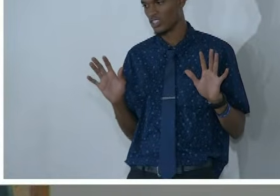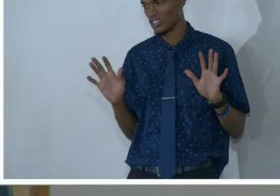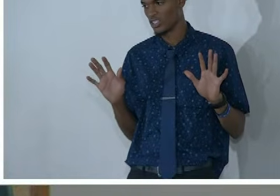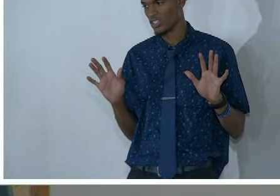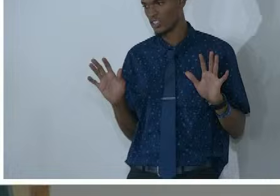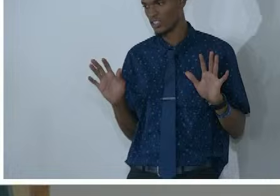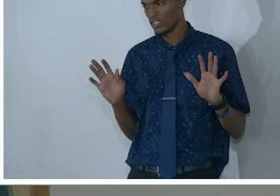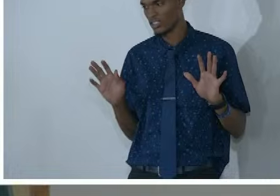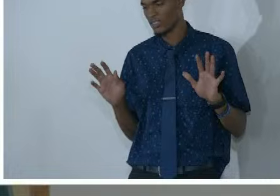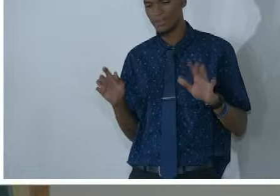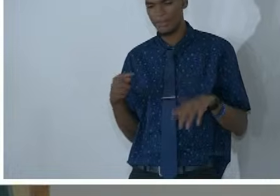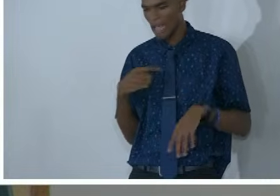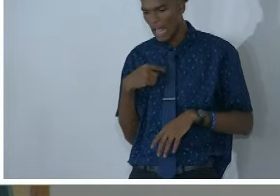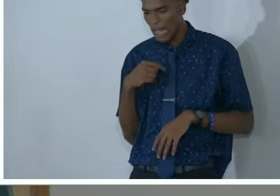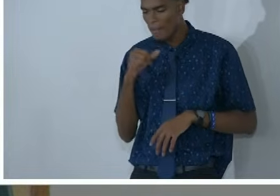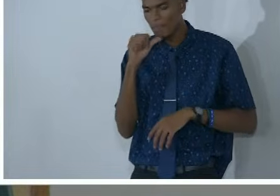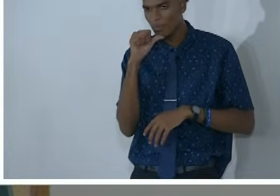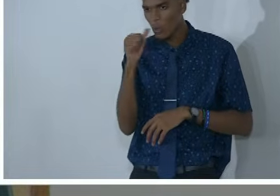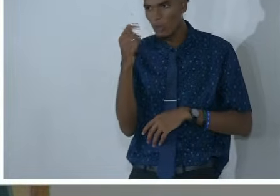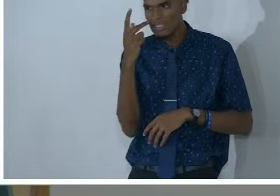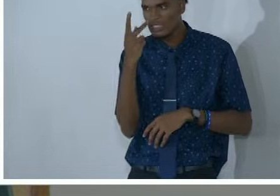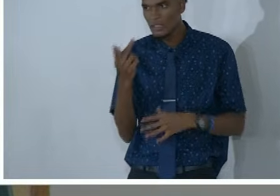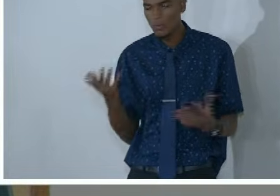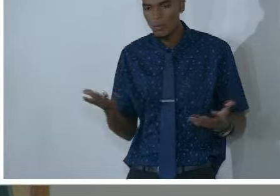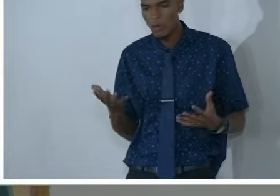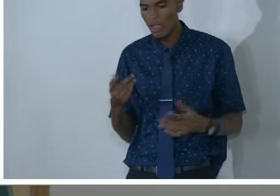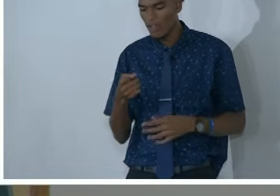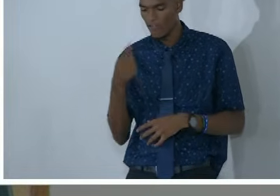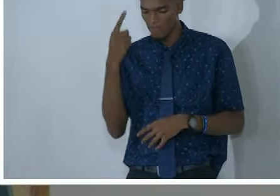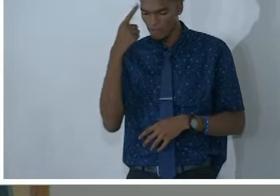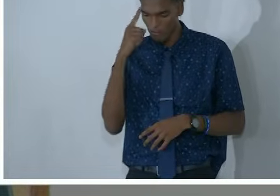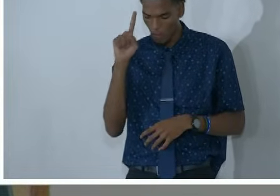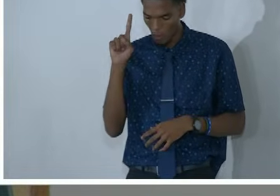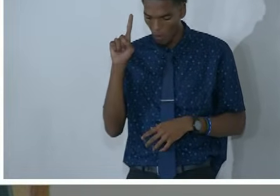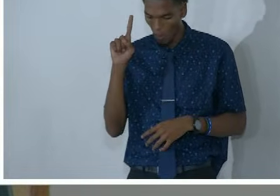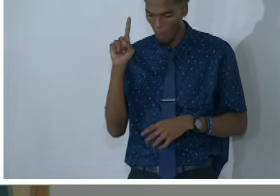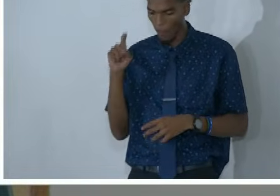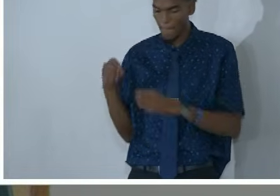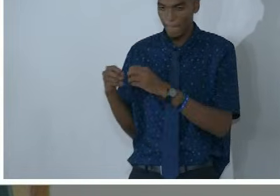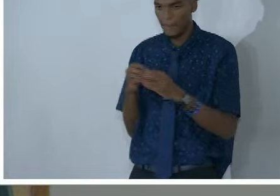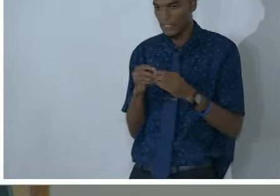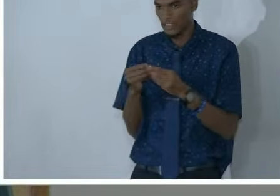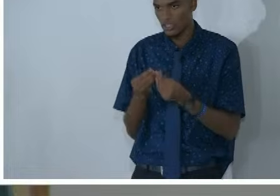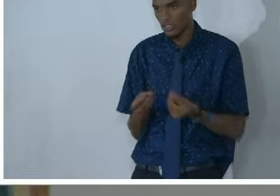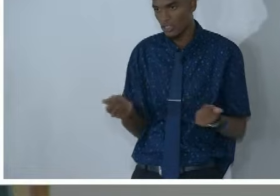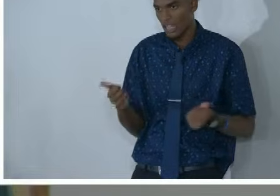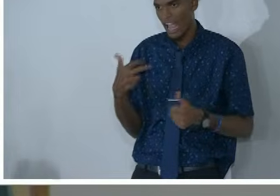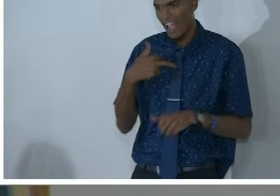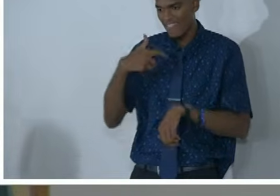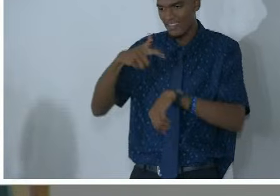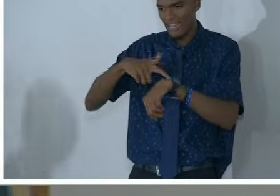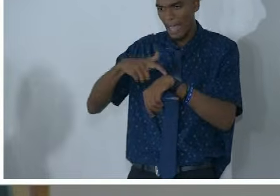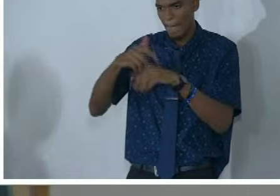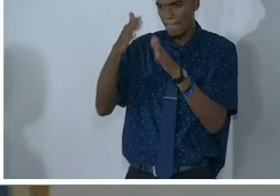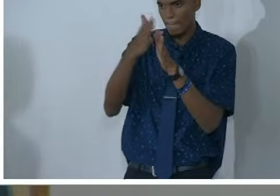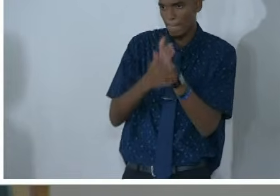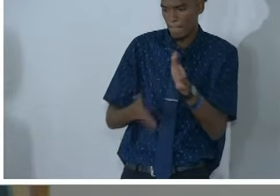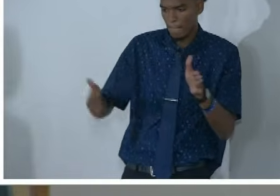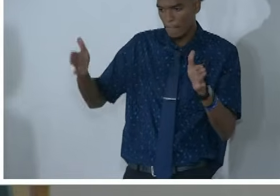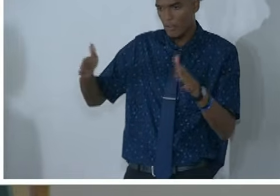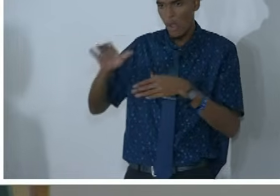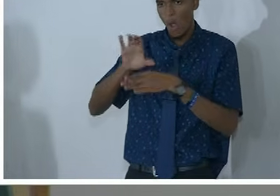What I'm not seeing is for court-referred mediation, whether or not there is a time period for those to be